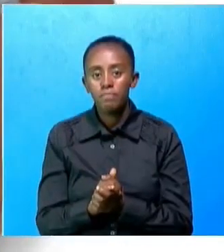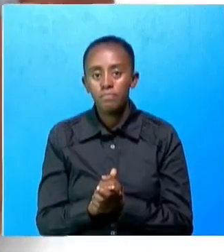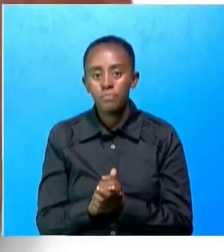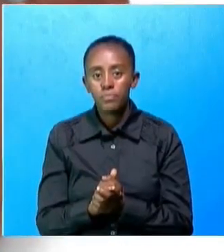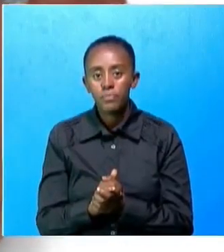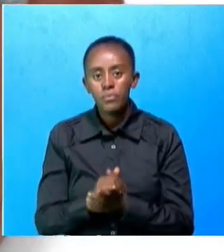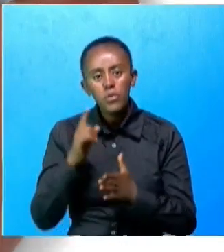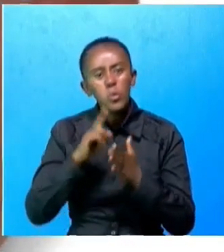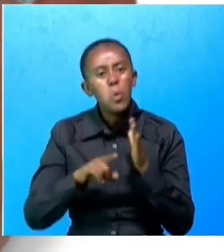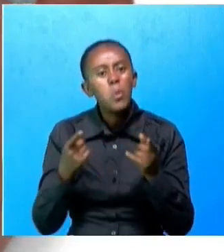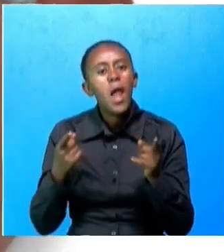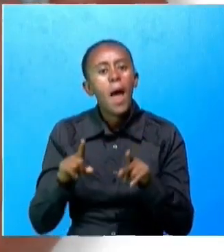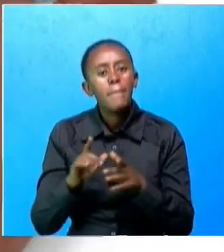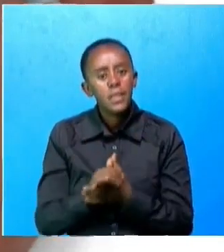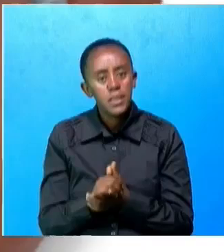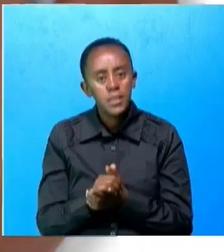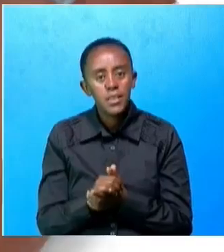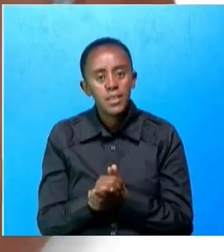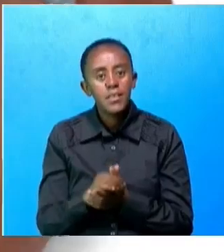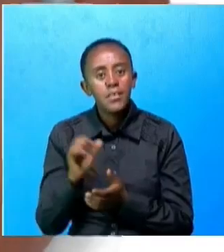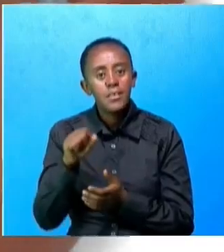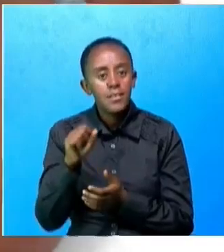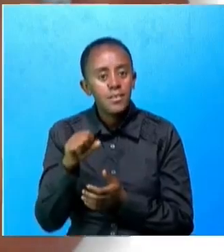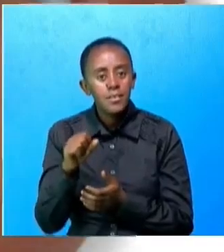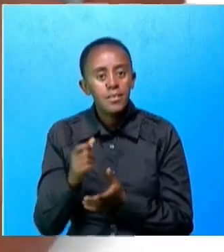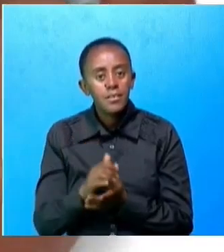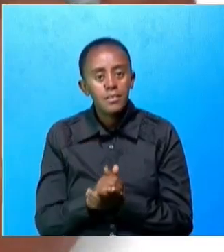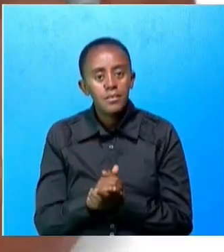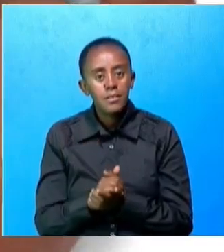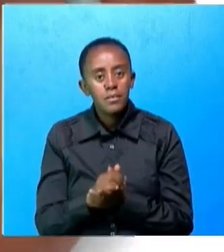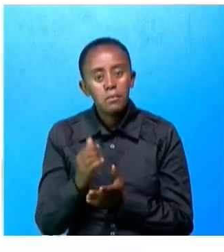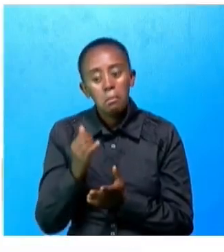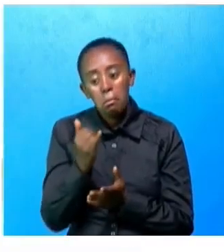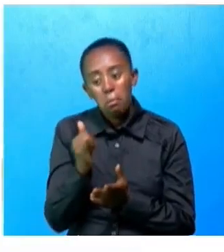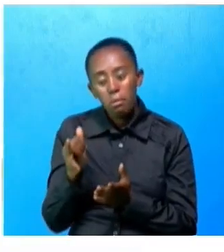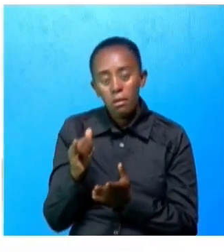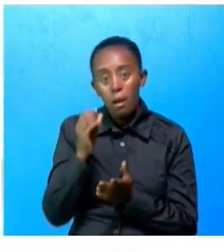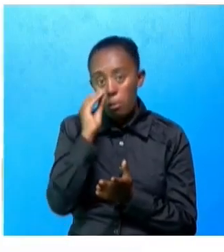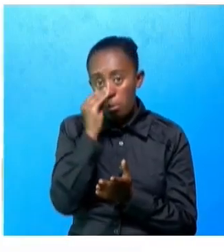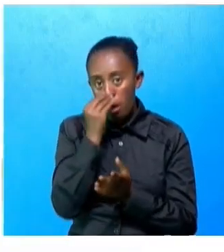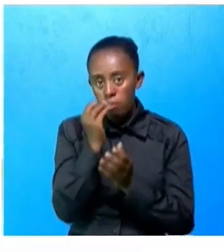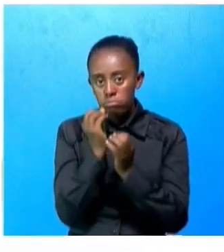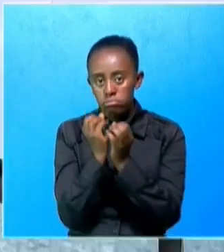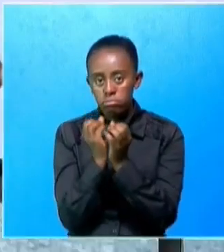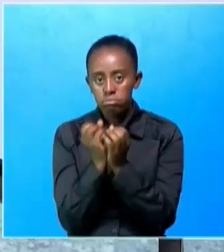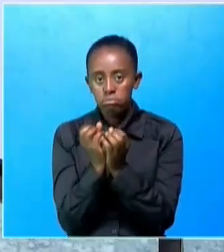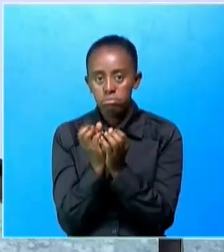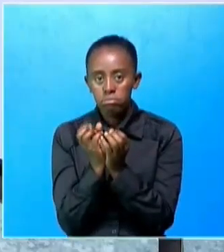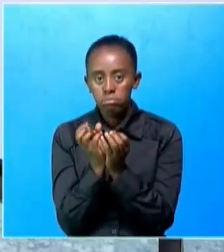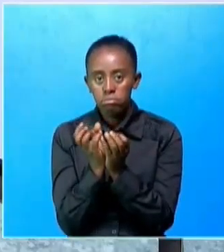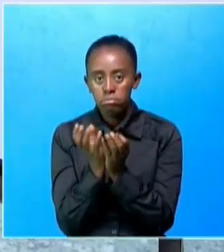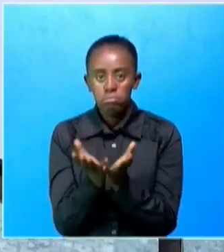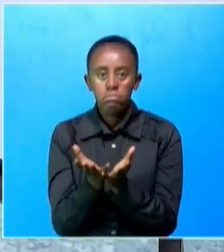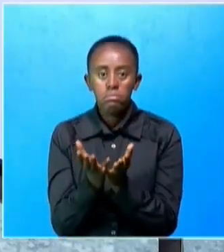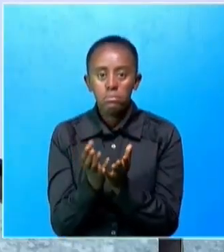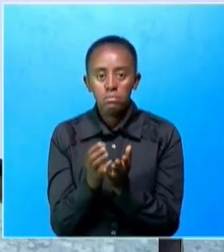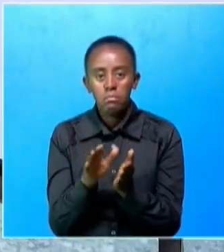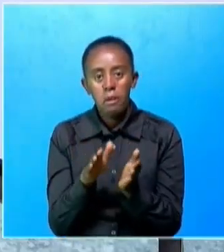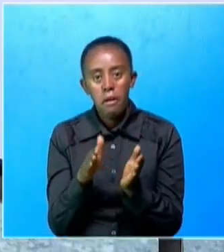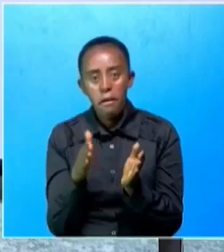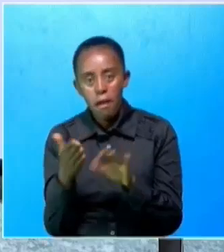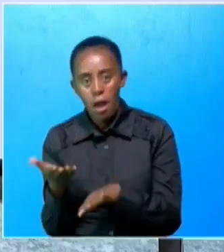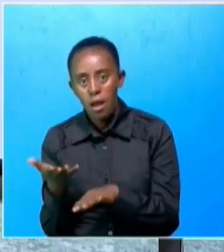what will happen? Yeah, they will die. Exactly. They will die.